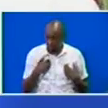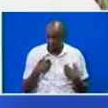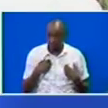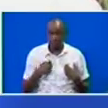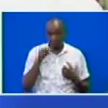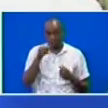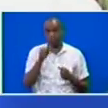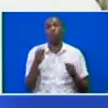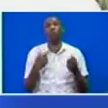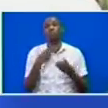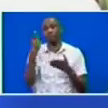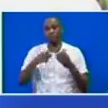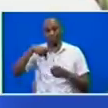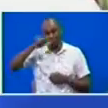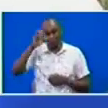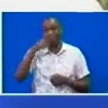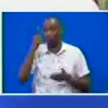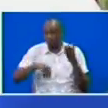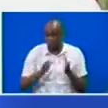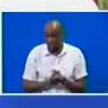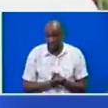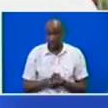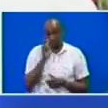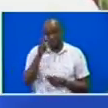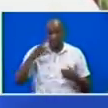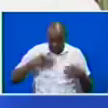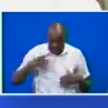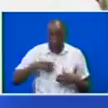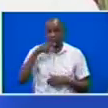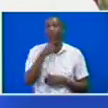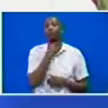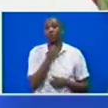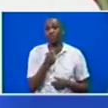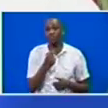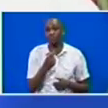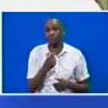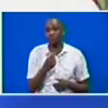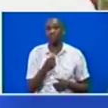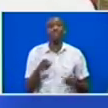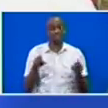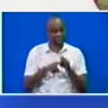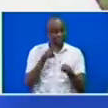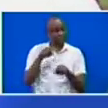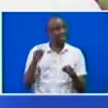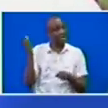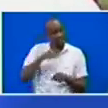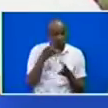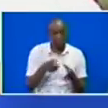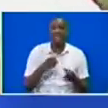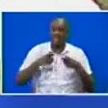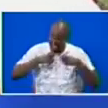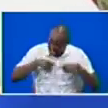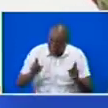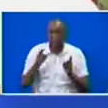opinion polls, you could see that people are neck to neck. And even in such circumstances, you say,